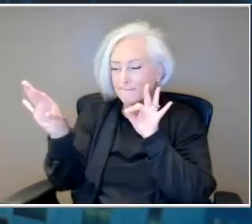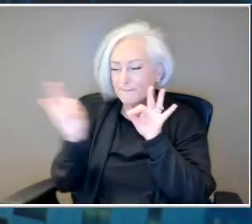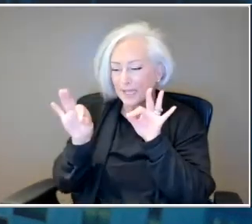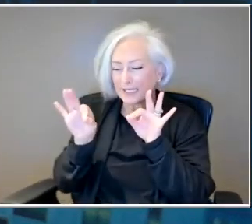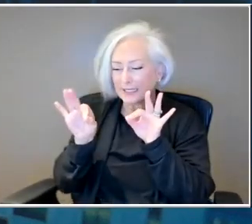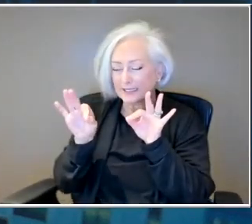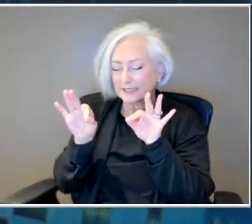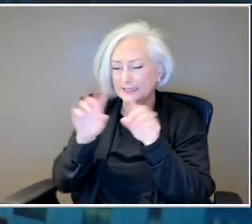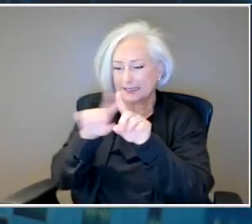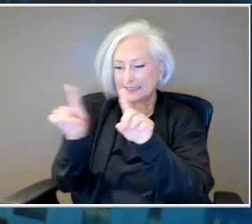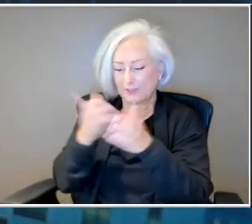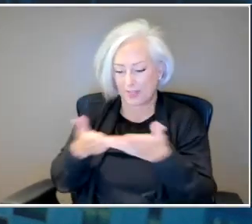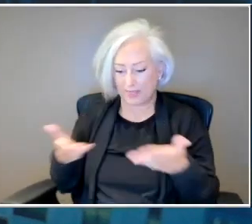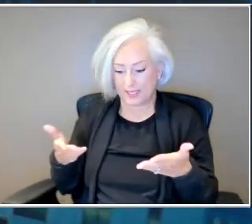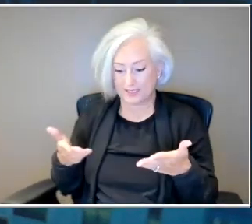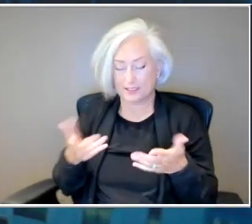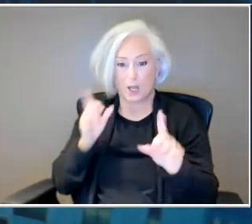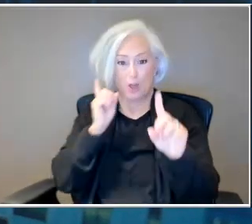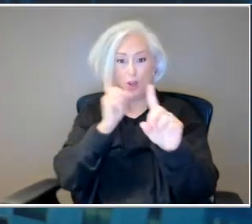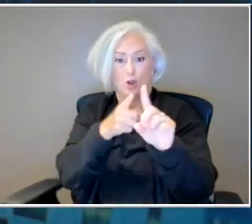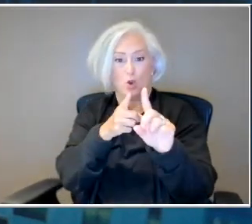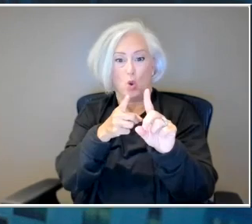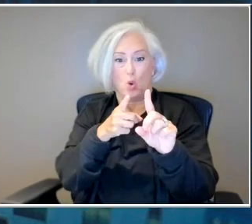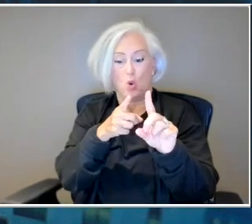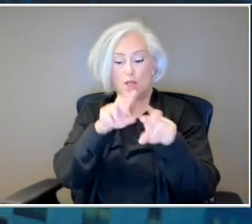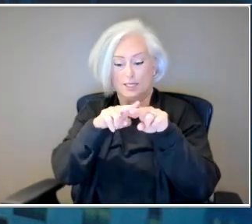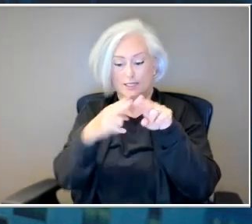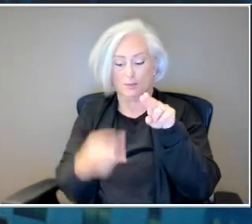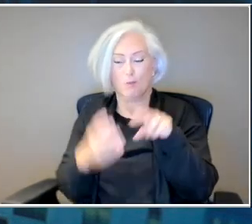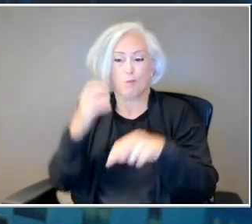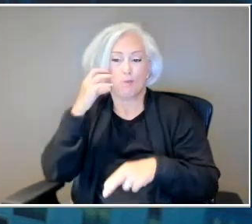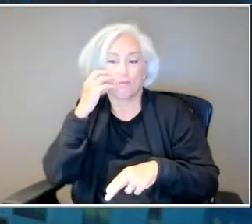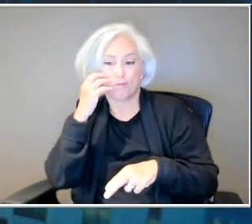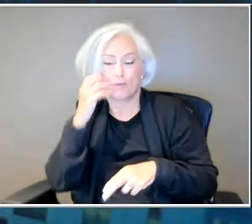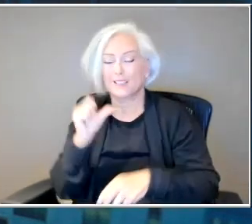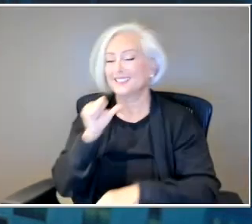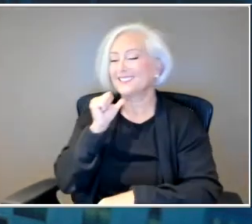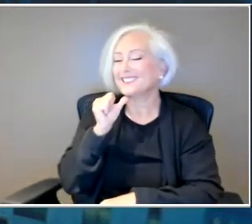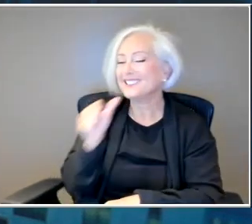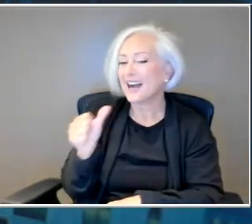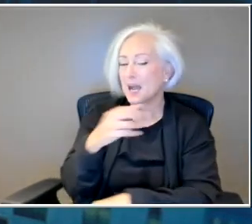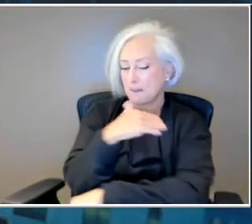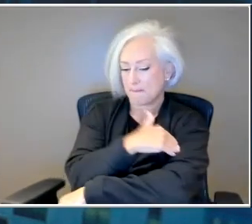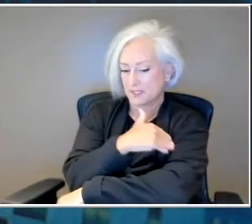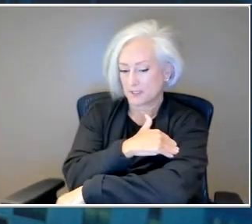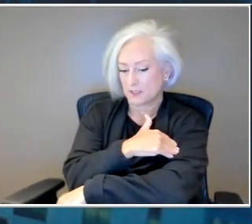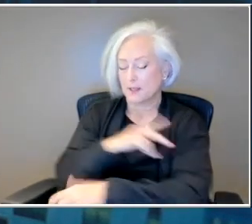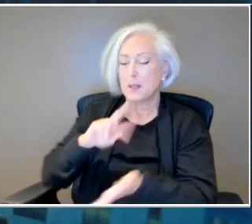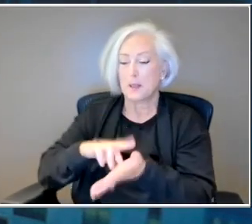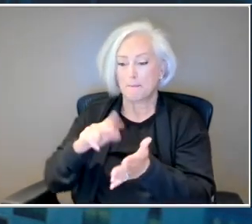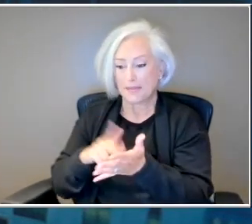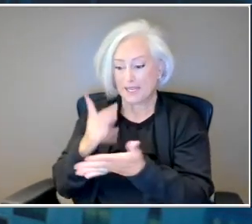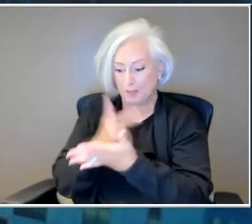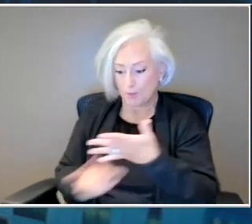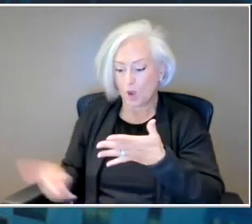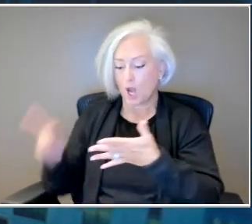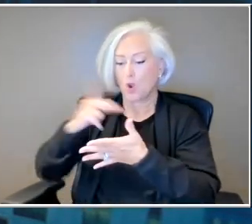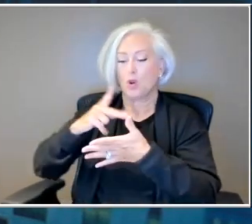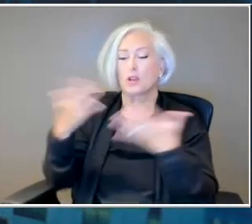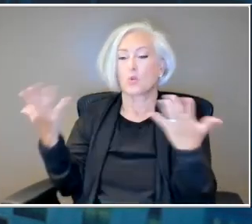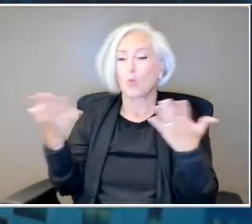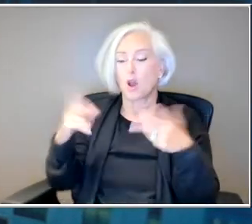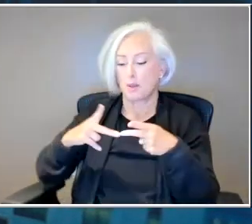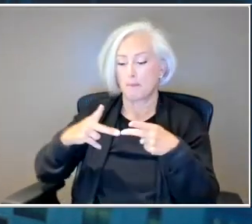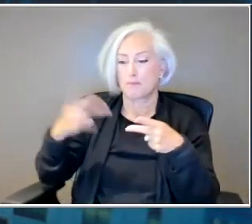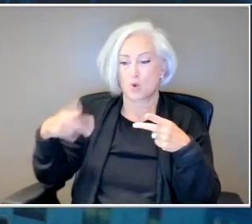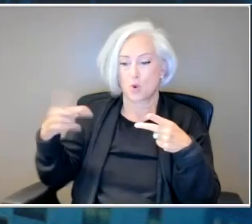want to lose fat. I do not want to lose muscle. So I have to prioritize protein. And in doing that, if I'm